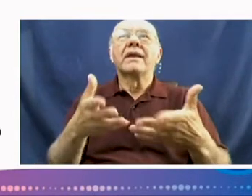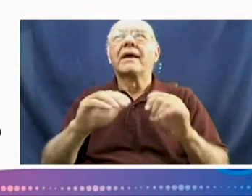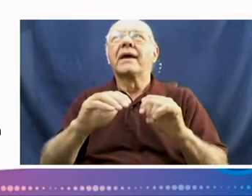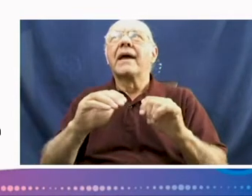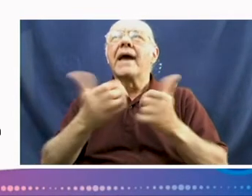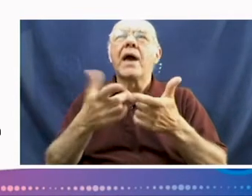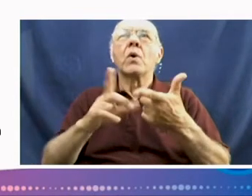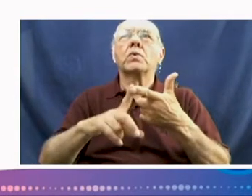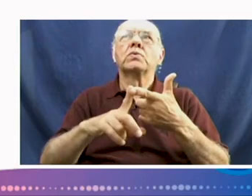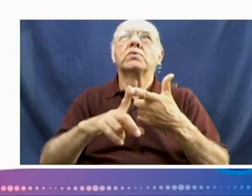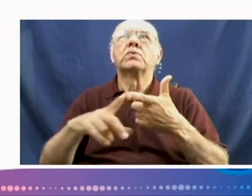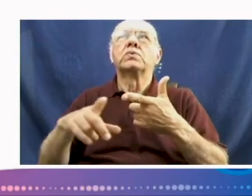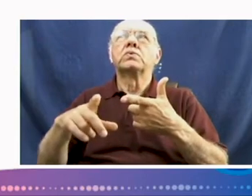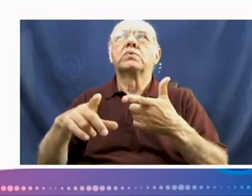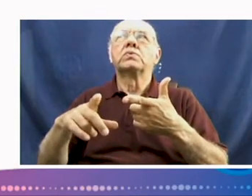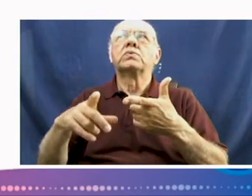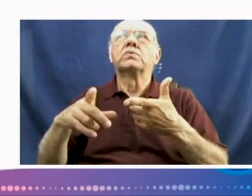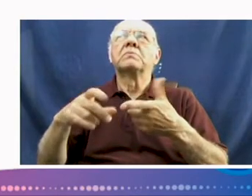evaluations to occur.